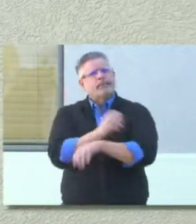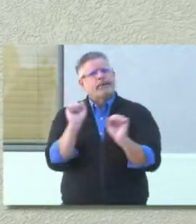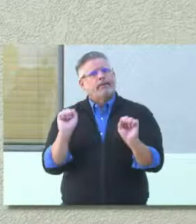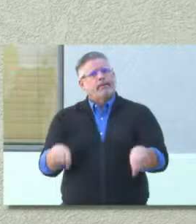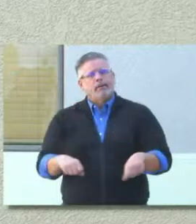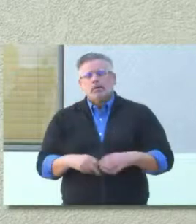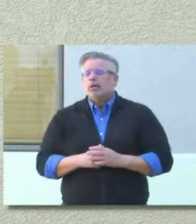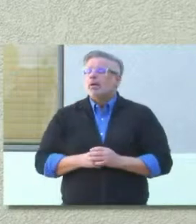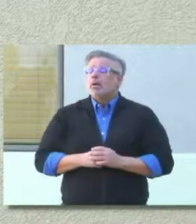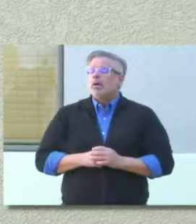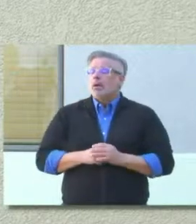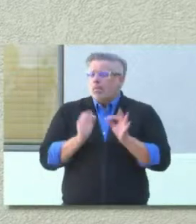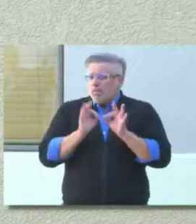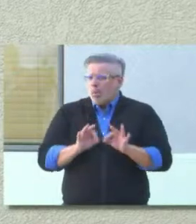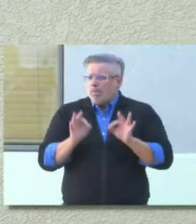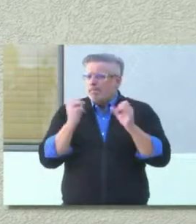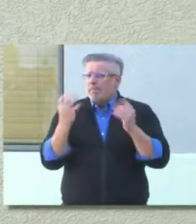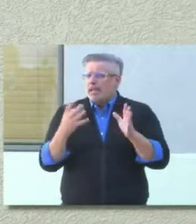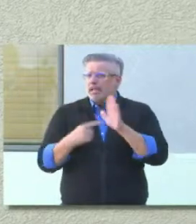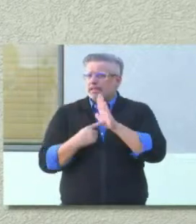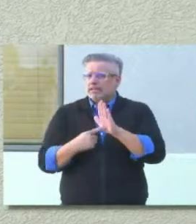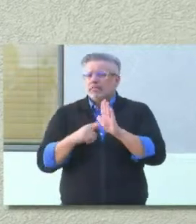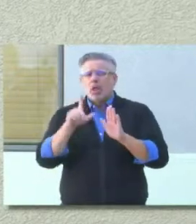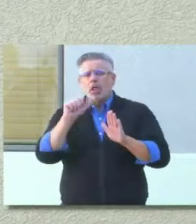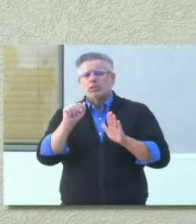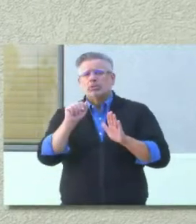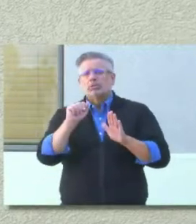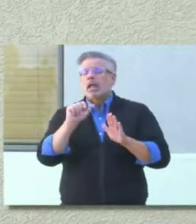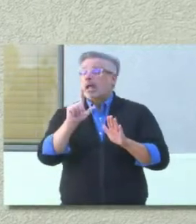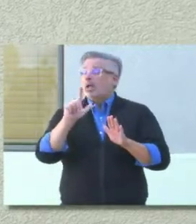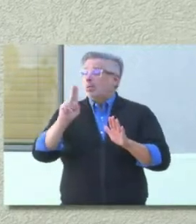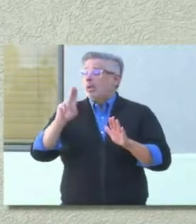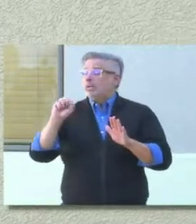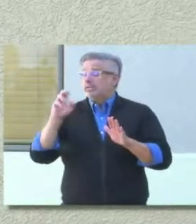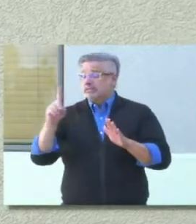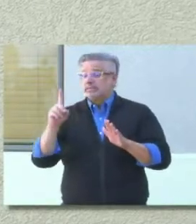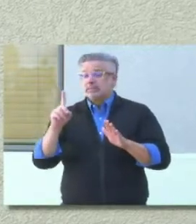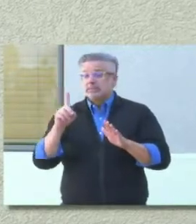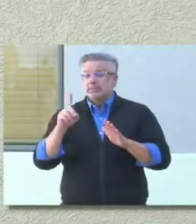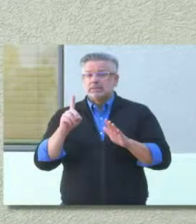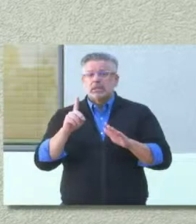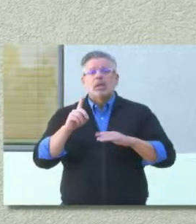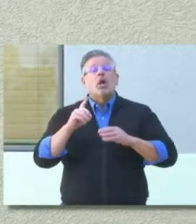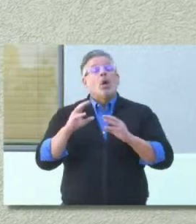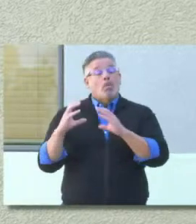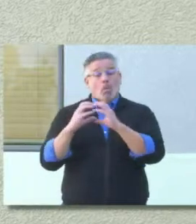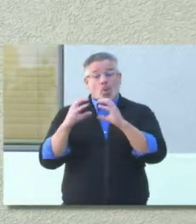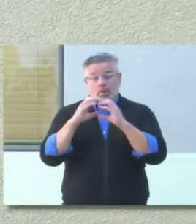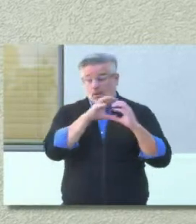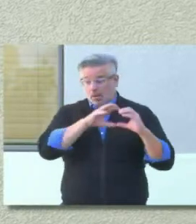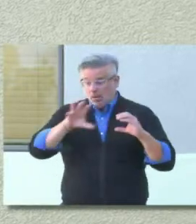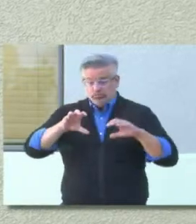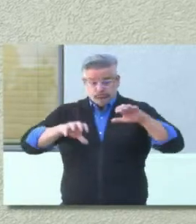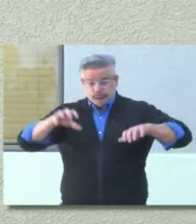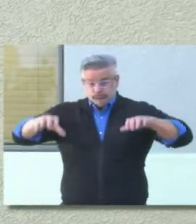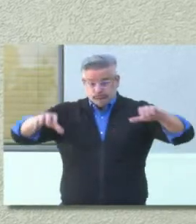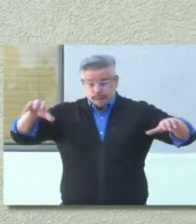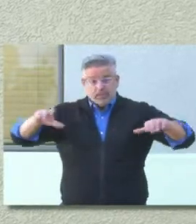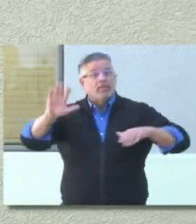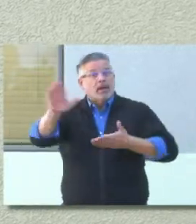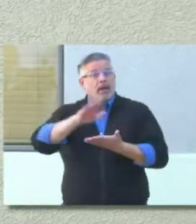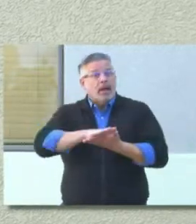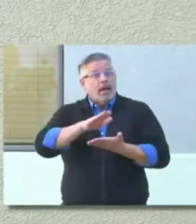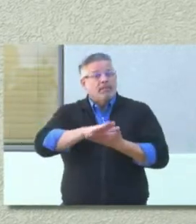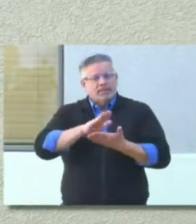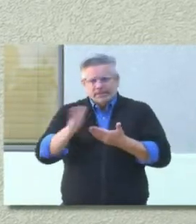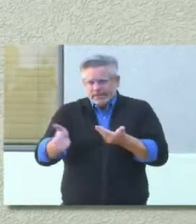and highlighting just one of many examples, the Los Angeles Unified School District bringing mobile clinics to school campuses, making